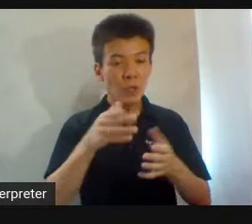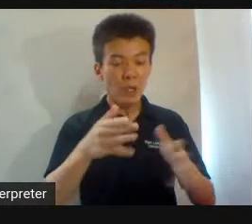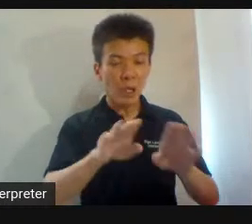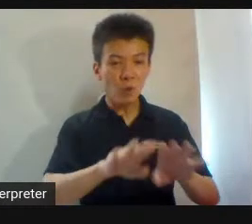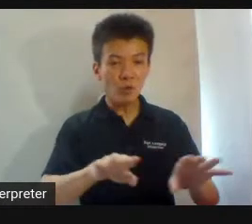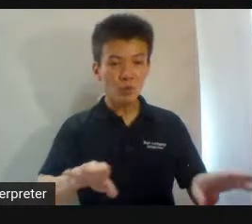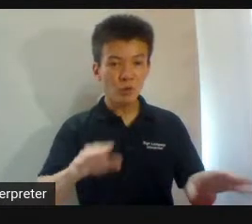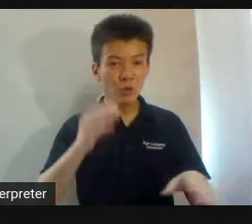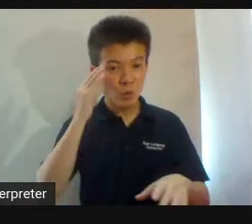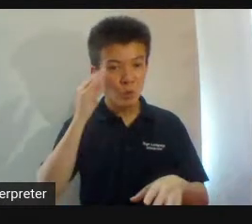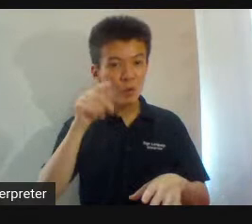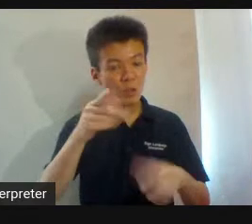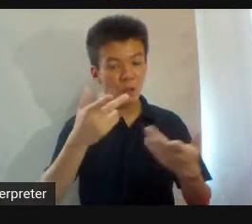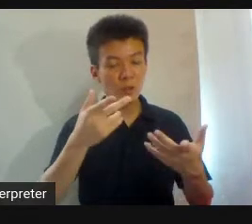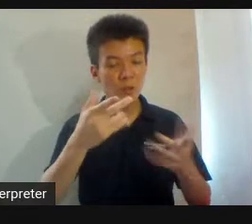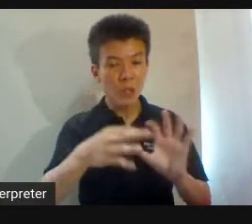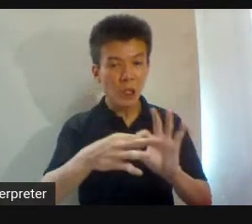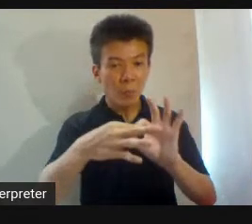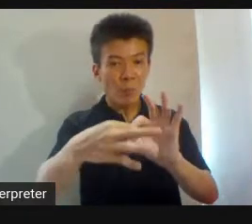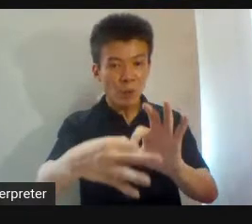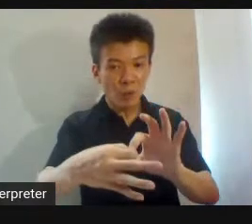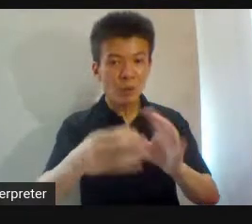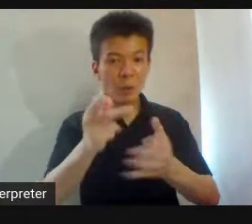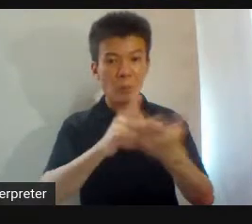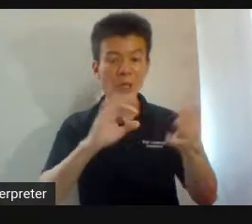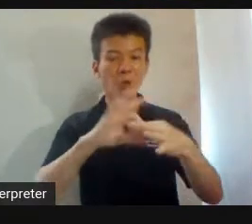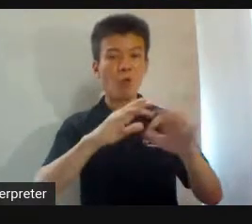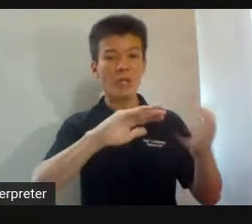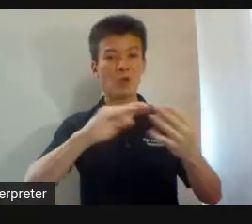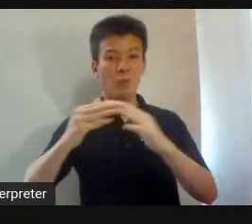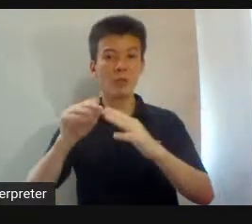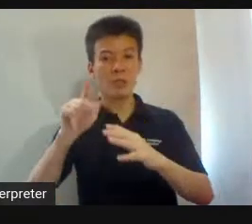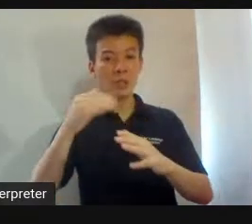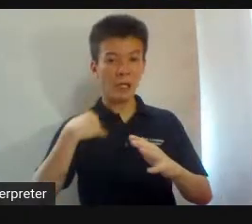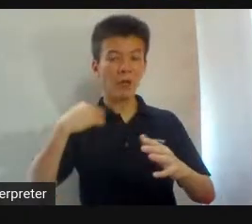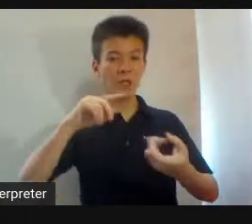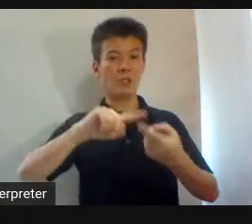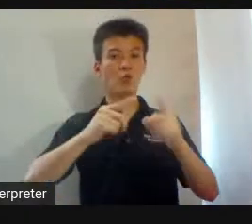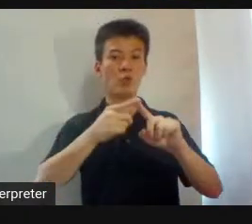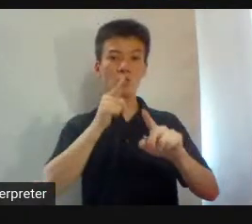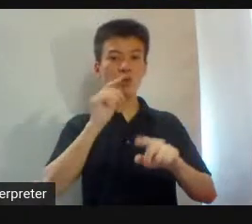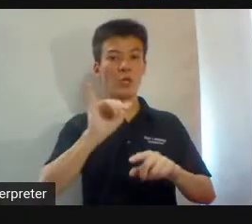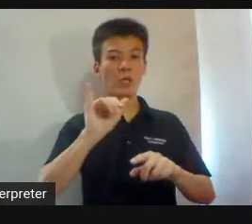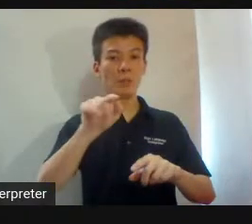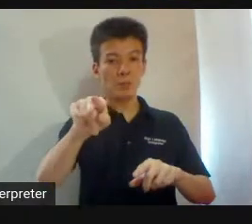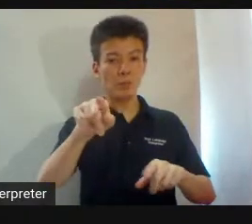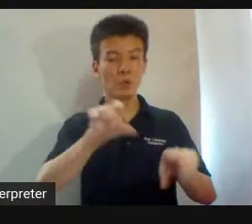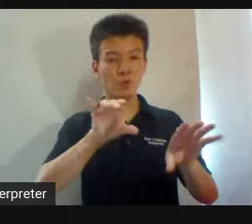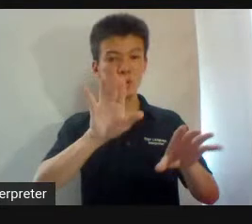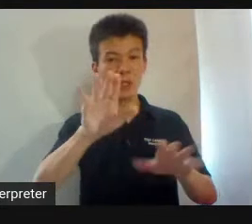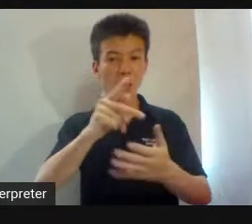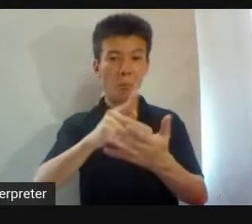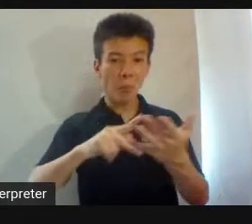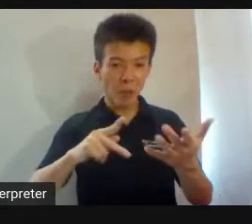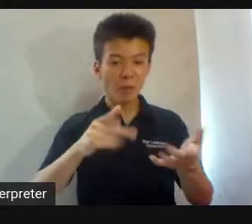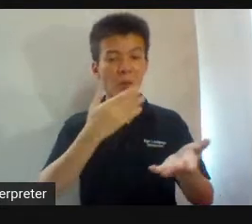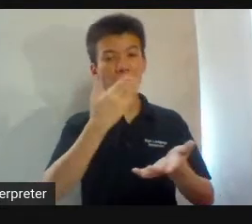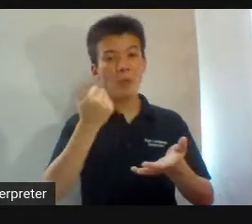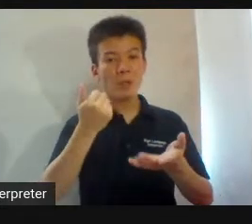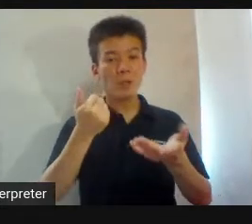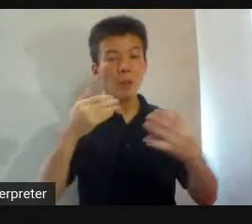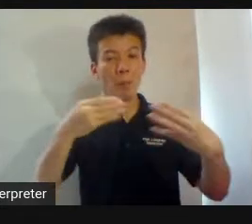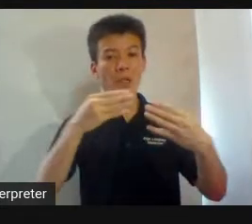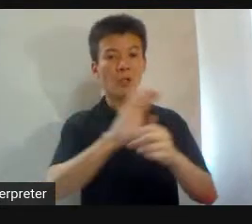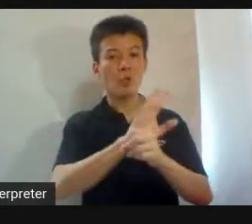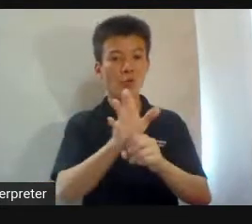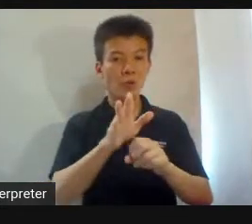children to know that they belong in as part of a community, and they have friends who are like them that are doing their part to battle COVID-19 by